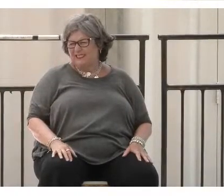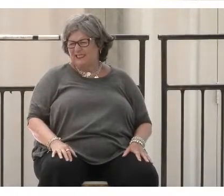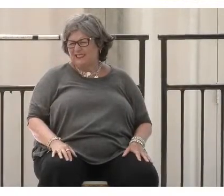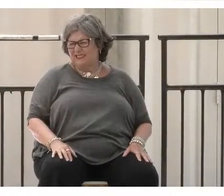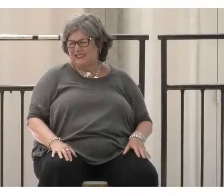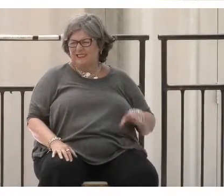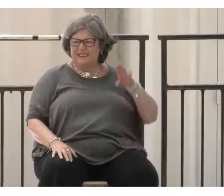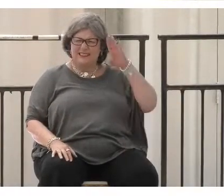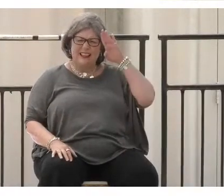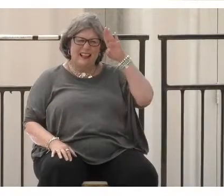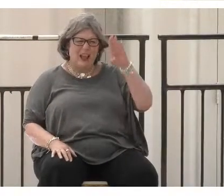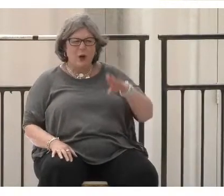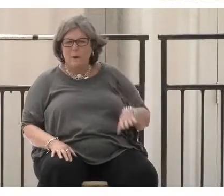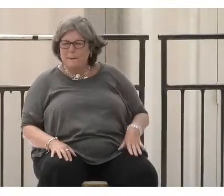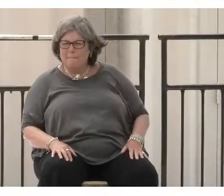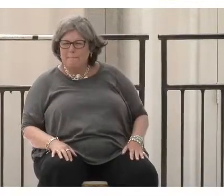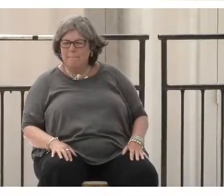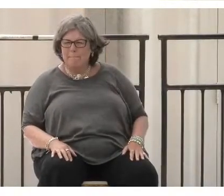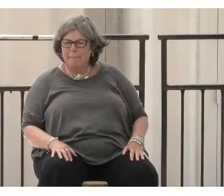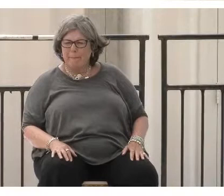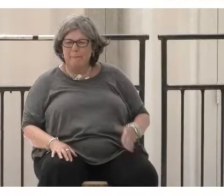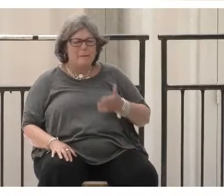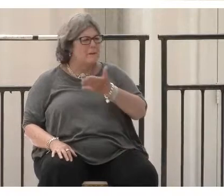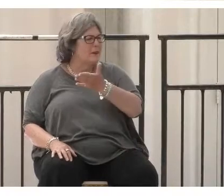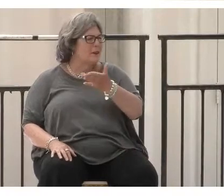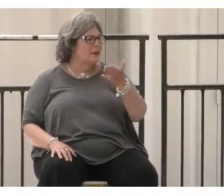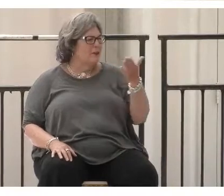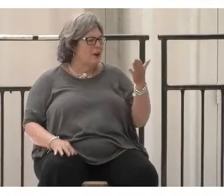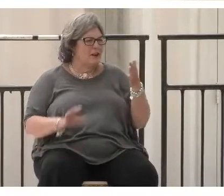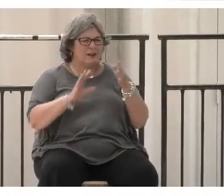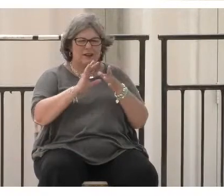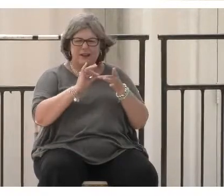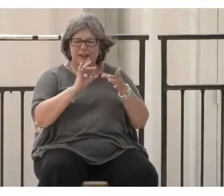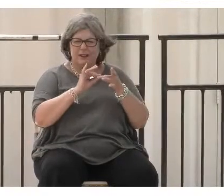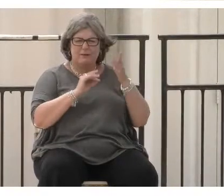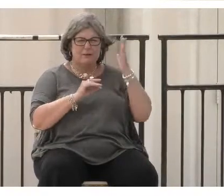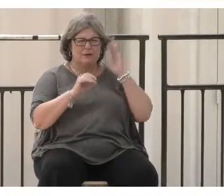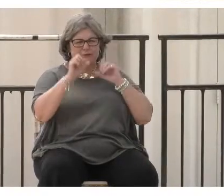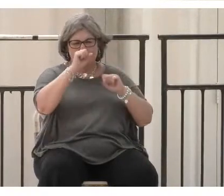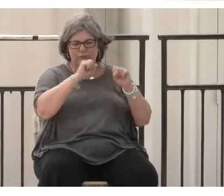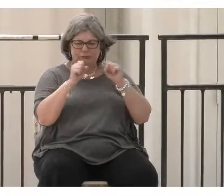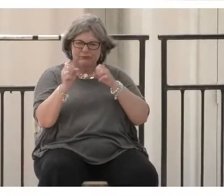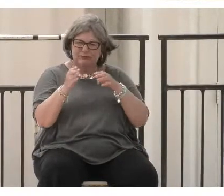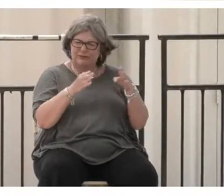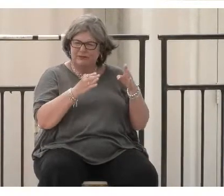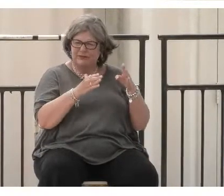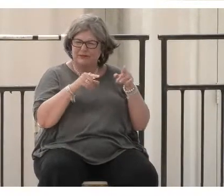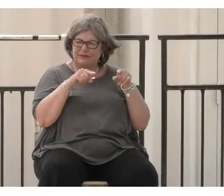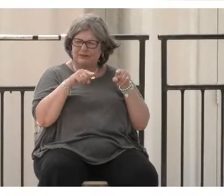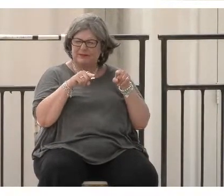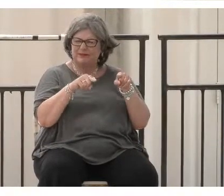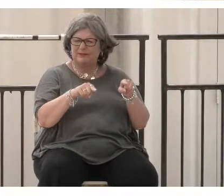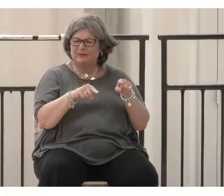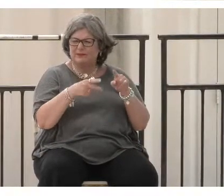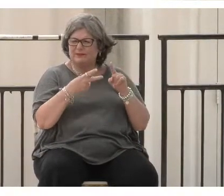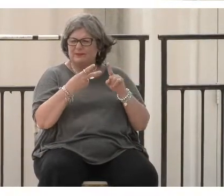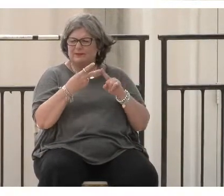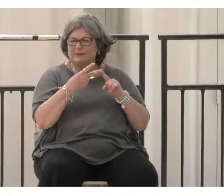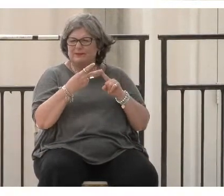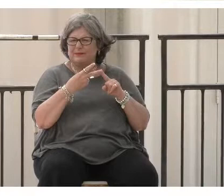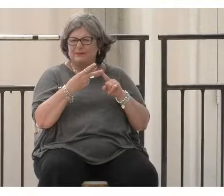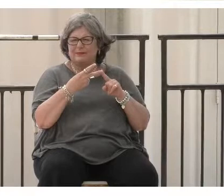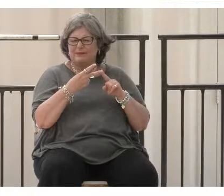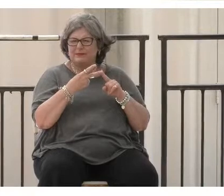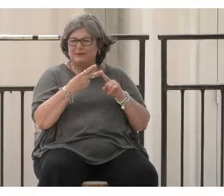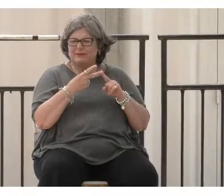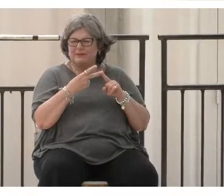Hello, thank you. You've all mentioned creative strategies, asking questions, broad questions, more often than not,